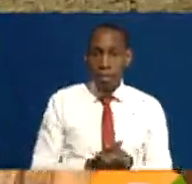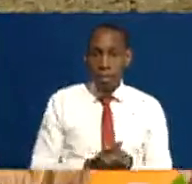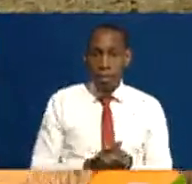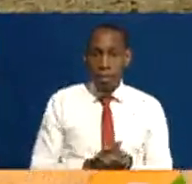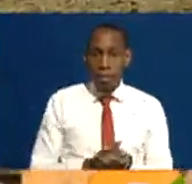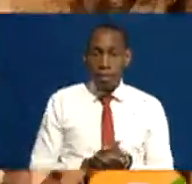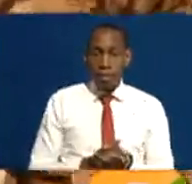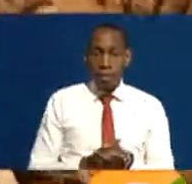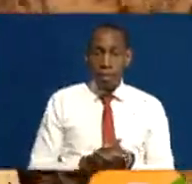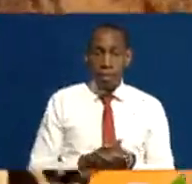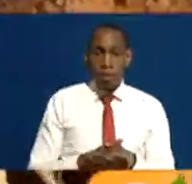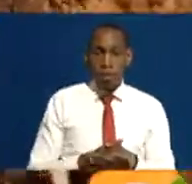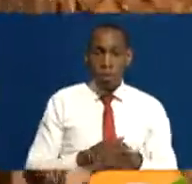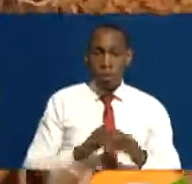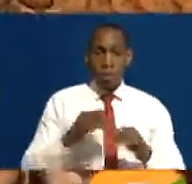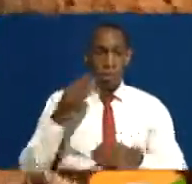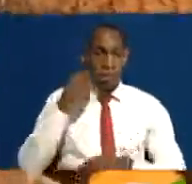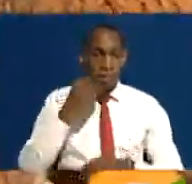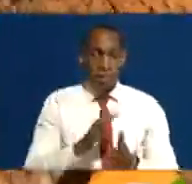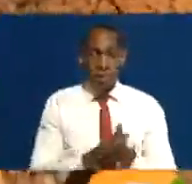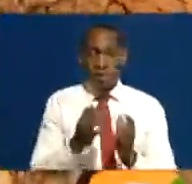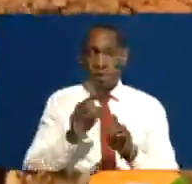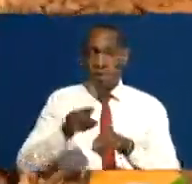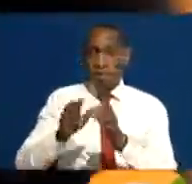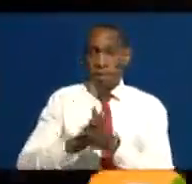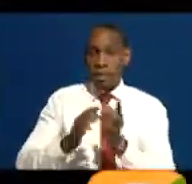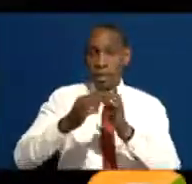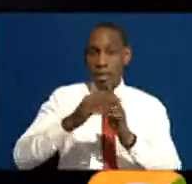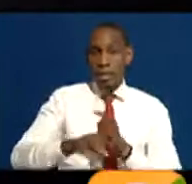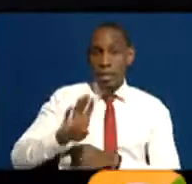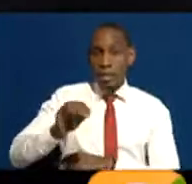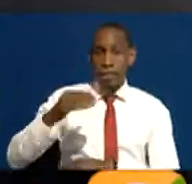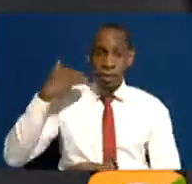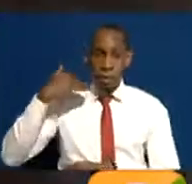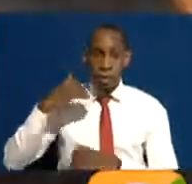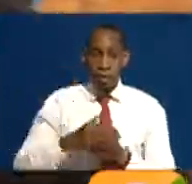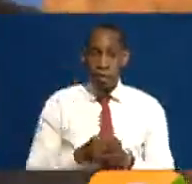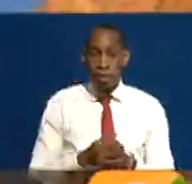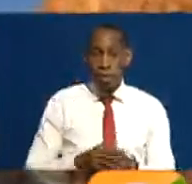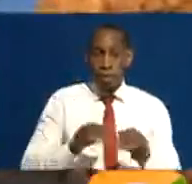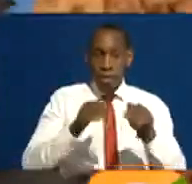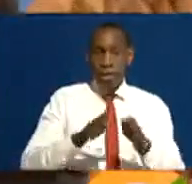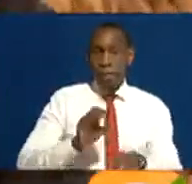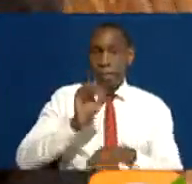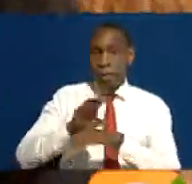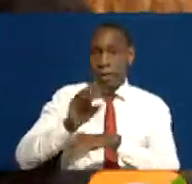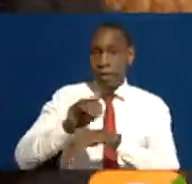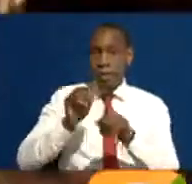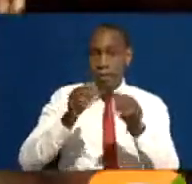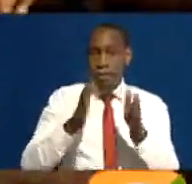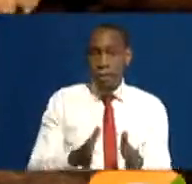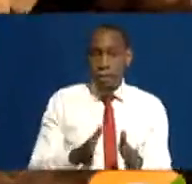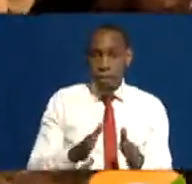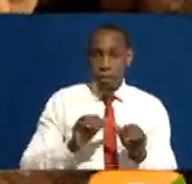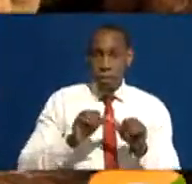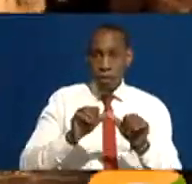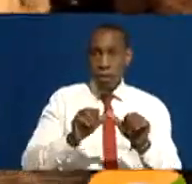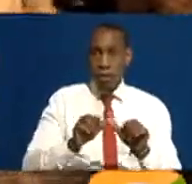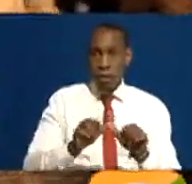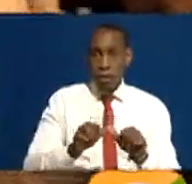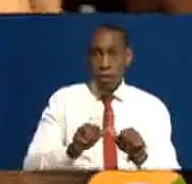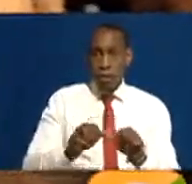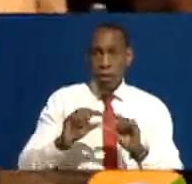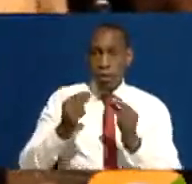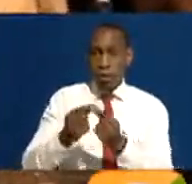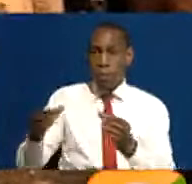to new climates and diseases. With a total of 40 dorper sheep, Rono advises potential farmers to maintain a small